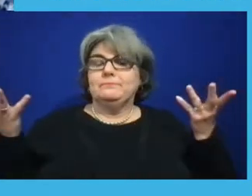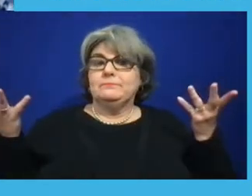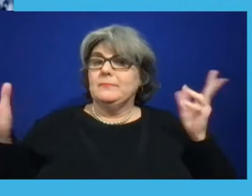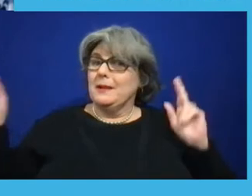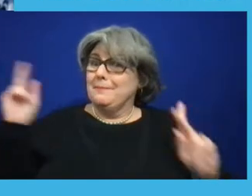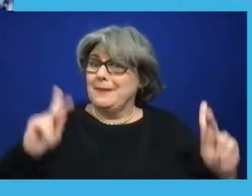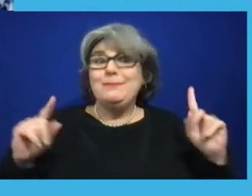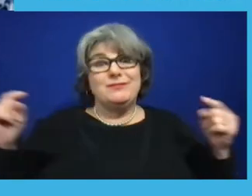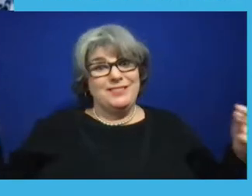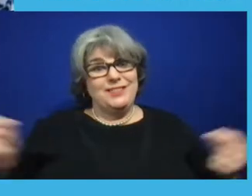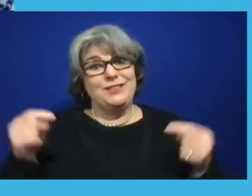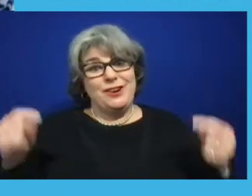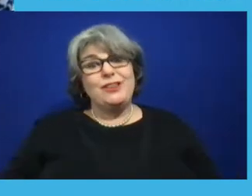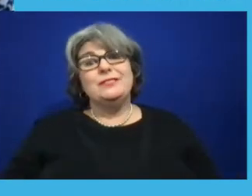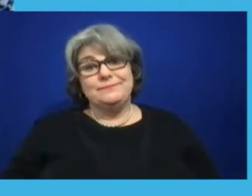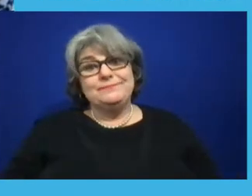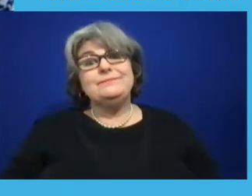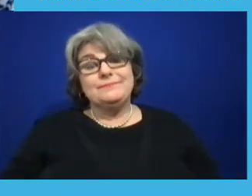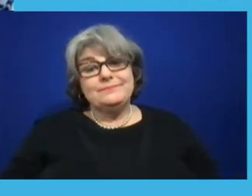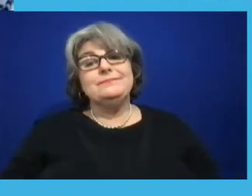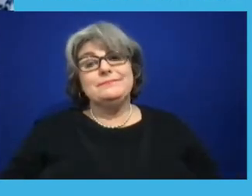When true democracy goes away,